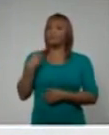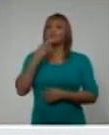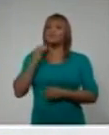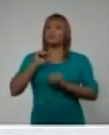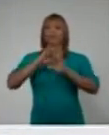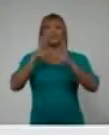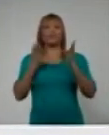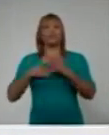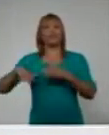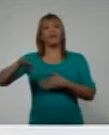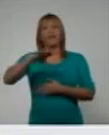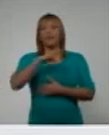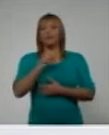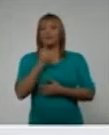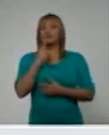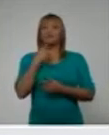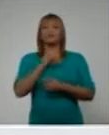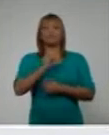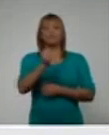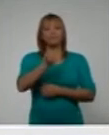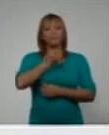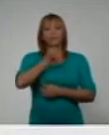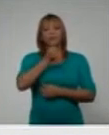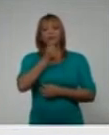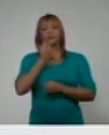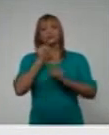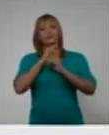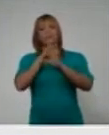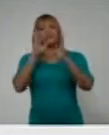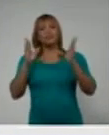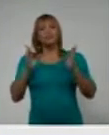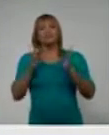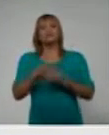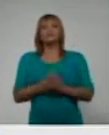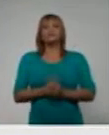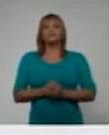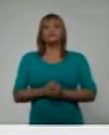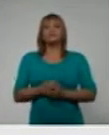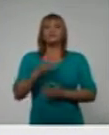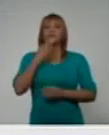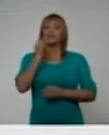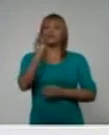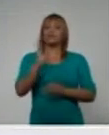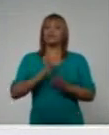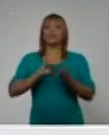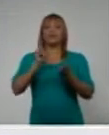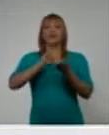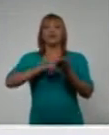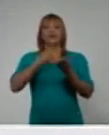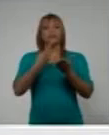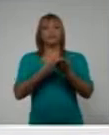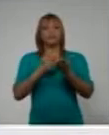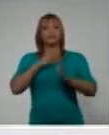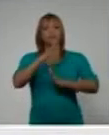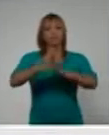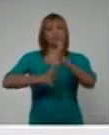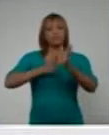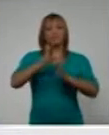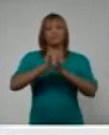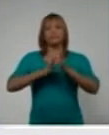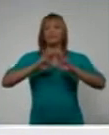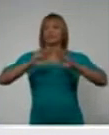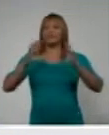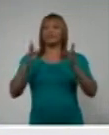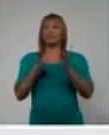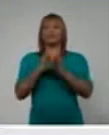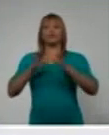Good morning to everyone, to Abdiel, to the sign language interpreter, and the audience who listens to us every day.